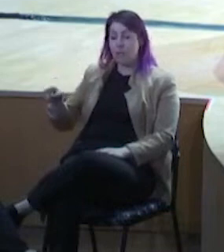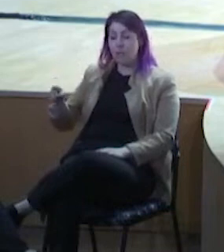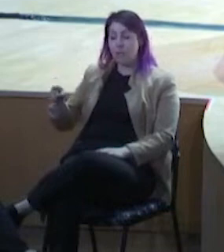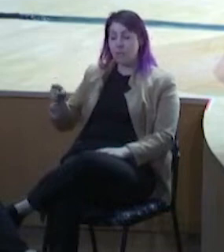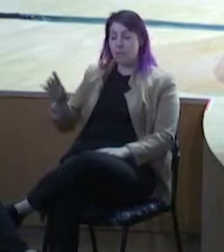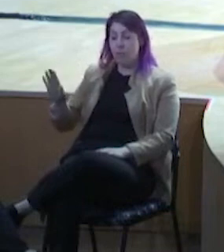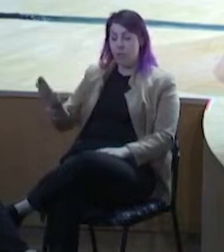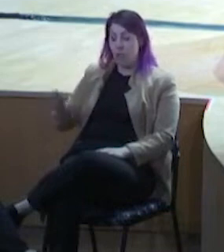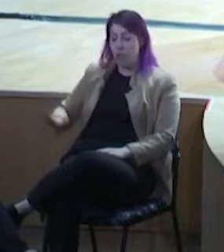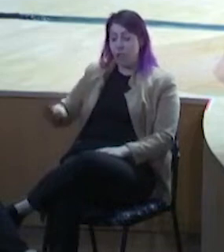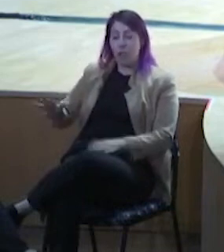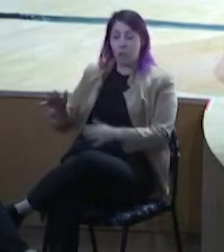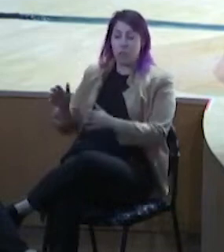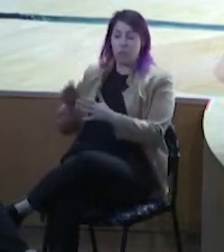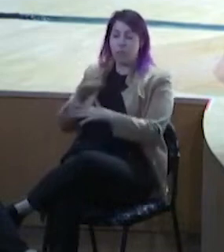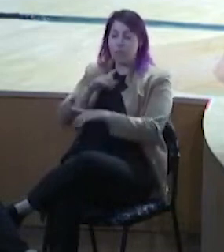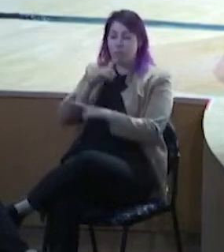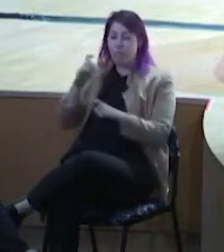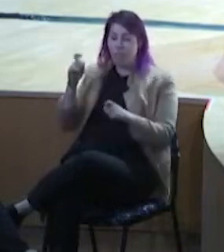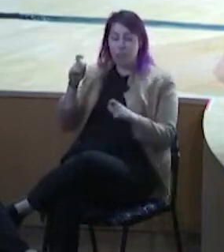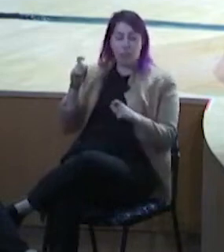huge riot and protest